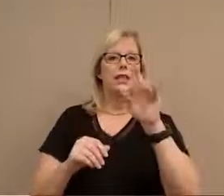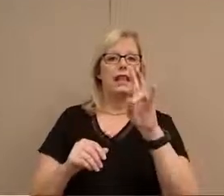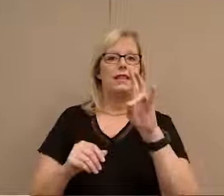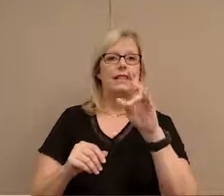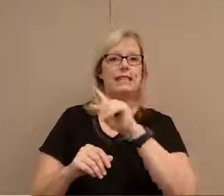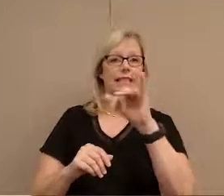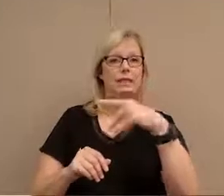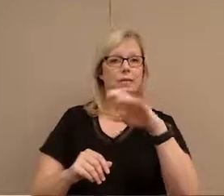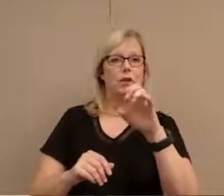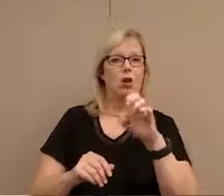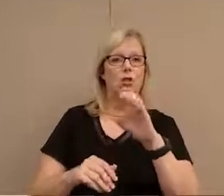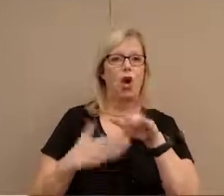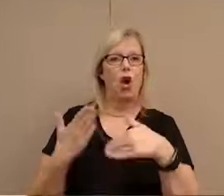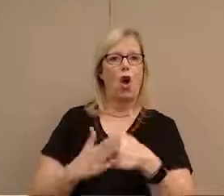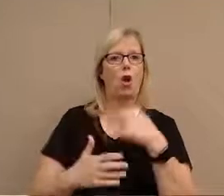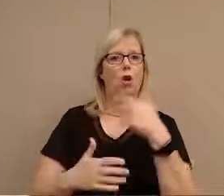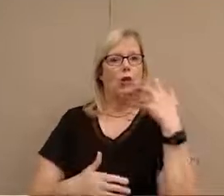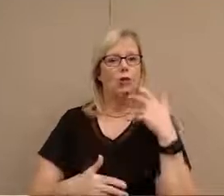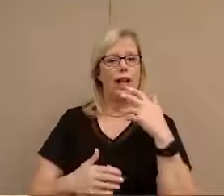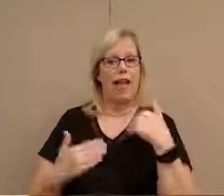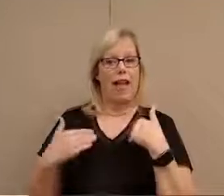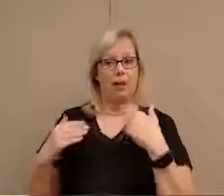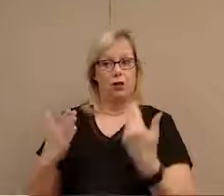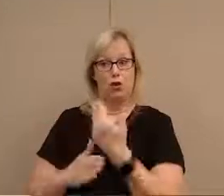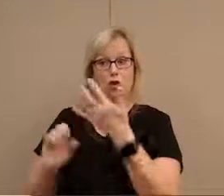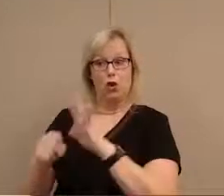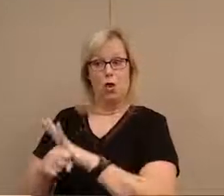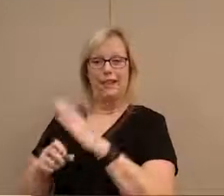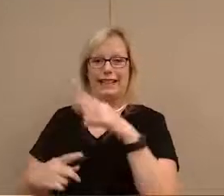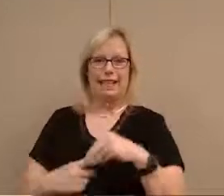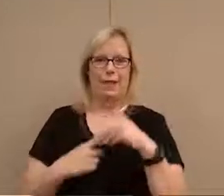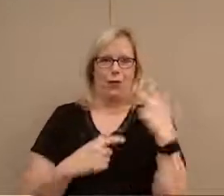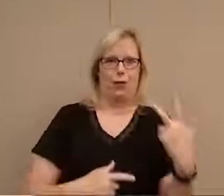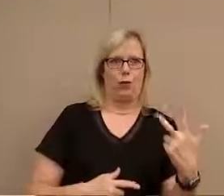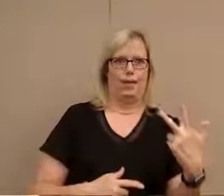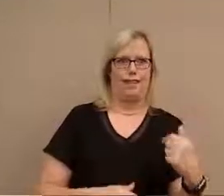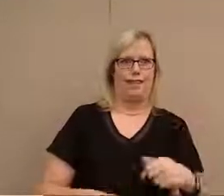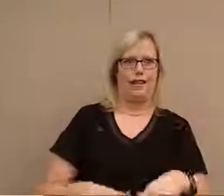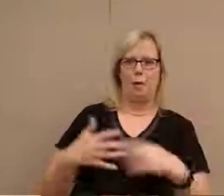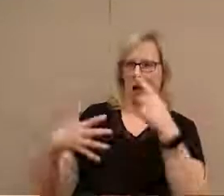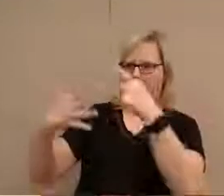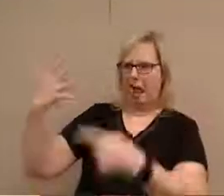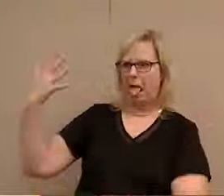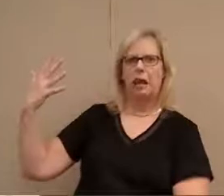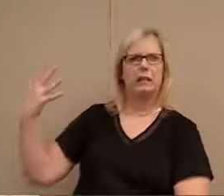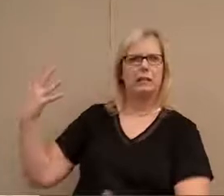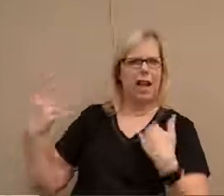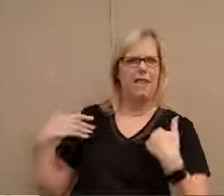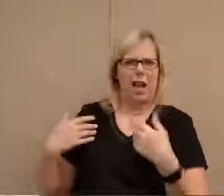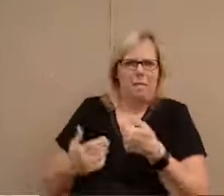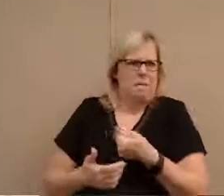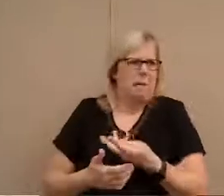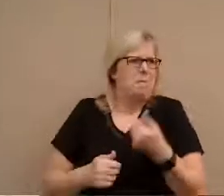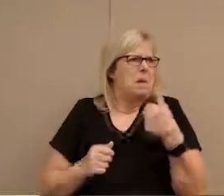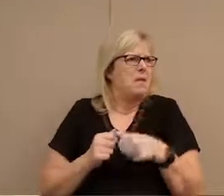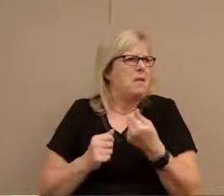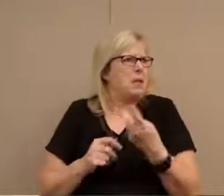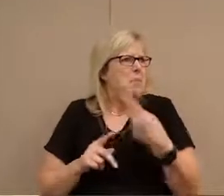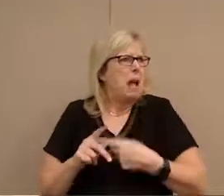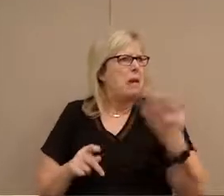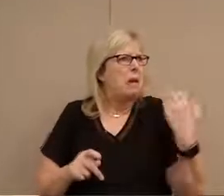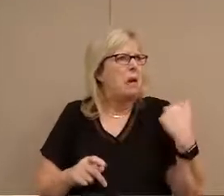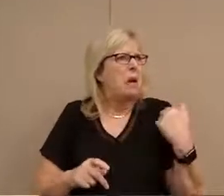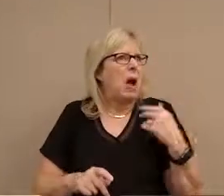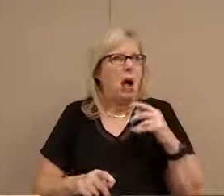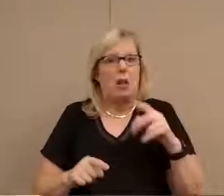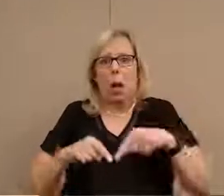County, all but 3 of them has cases in them. I remember here just a few weeks, a month ago, you know, it